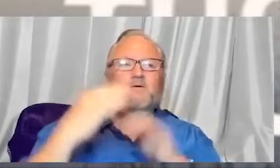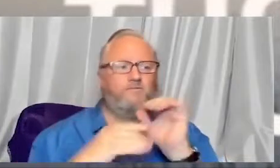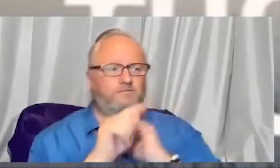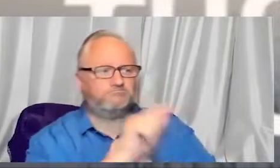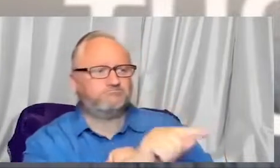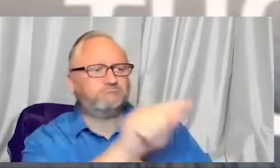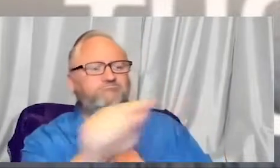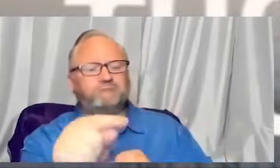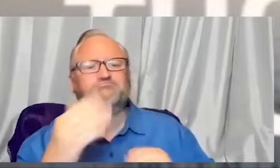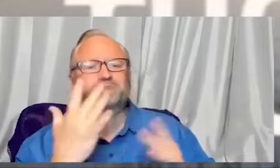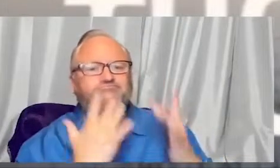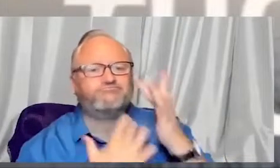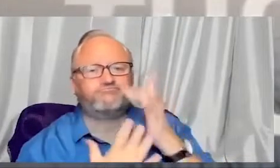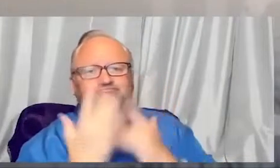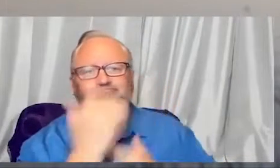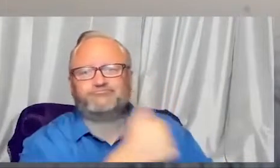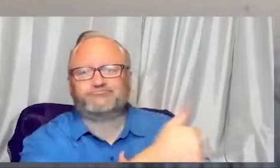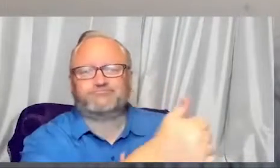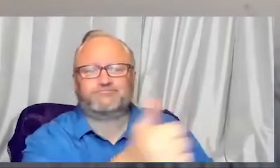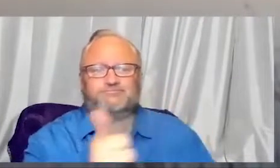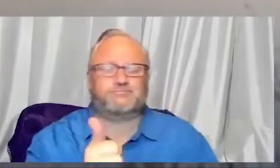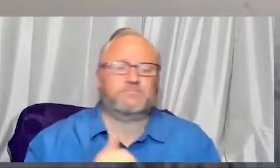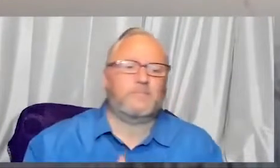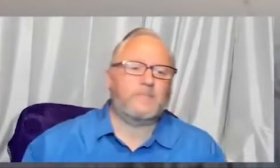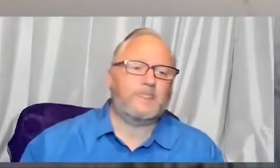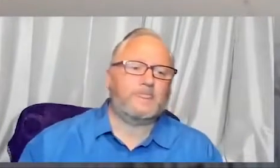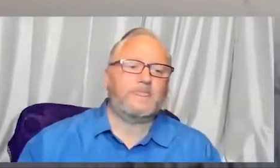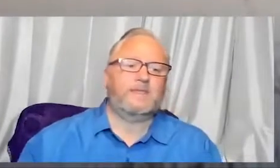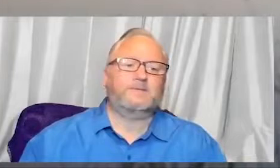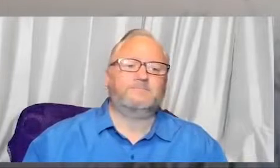comfort those in